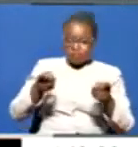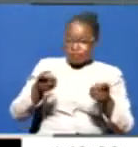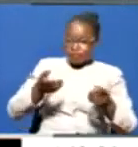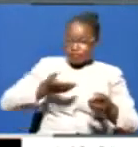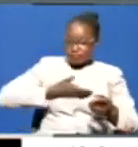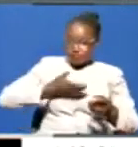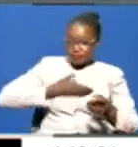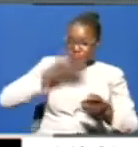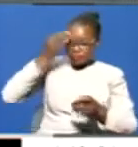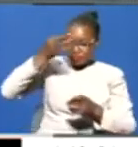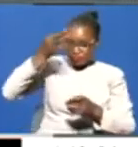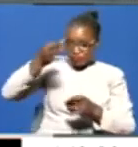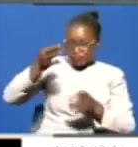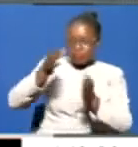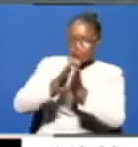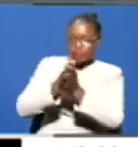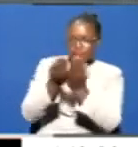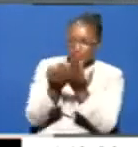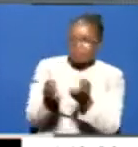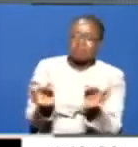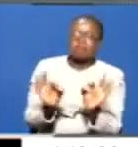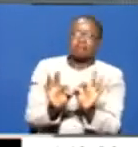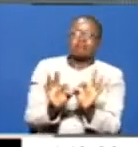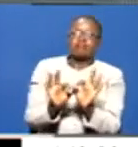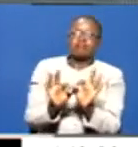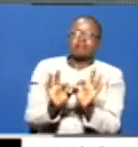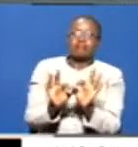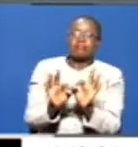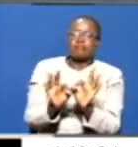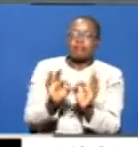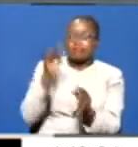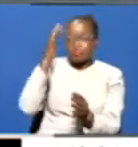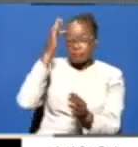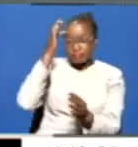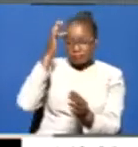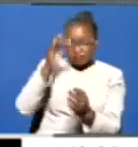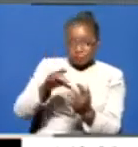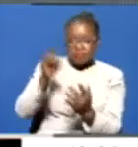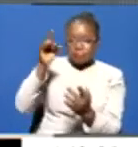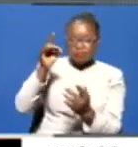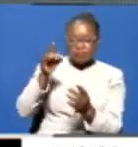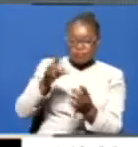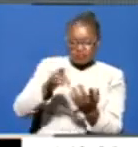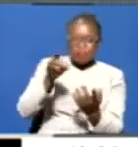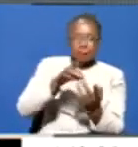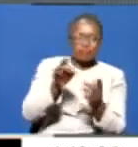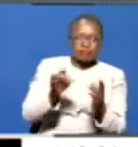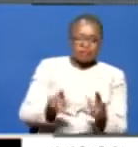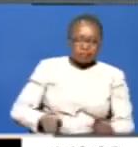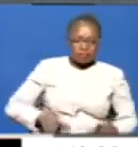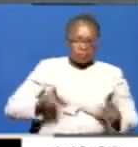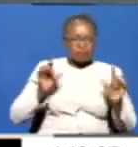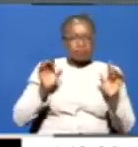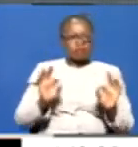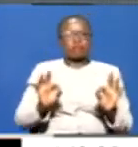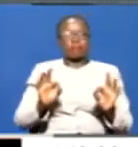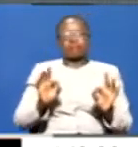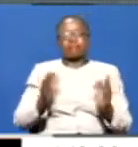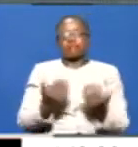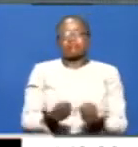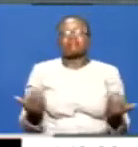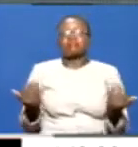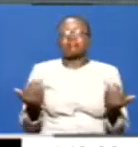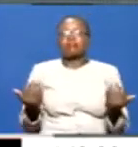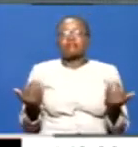destiny and to be free to be determine their choices of lifestyles and affairs.